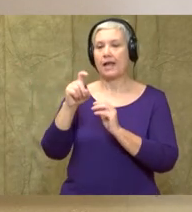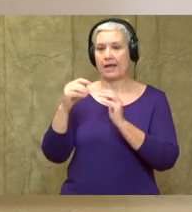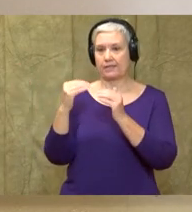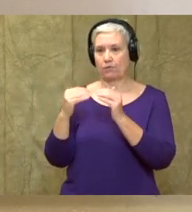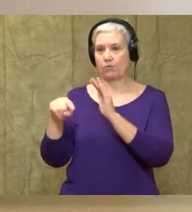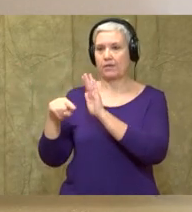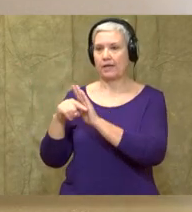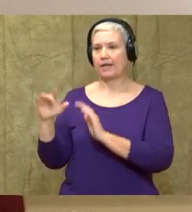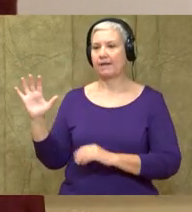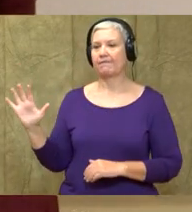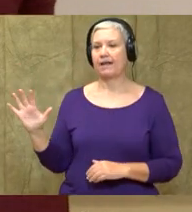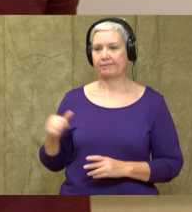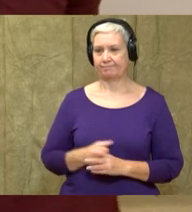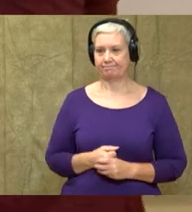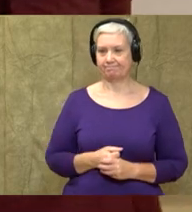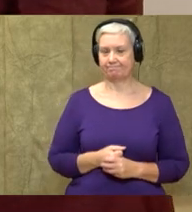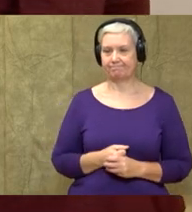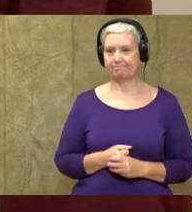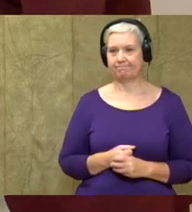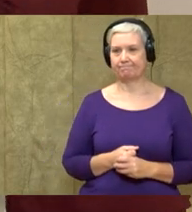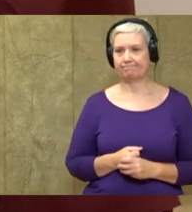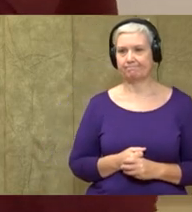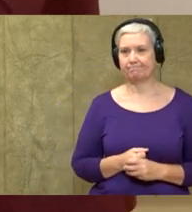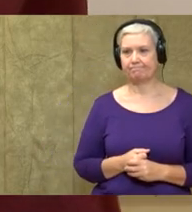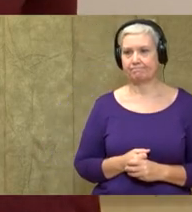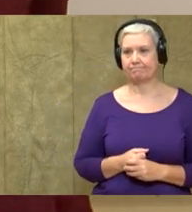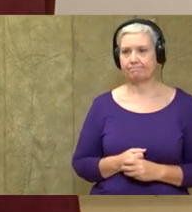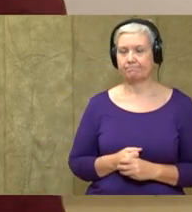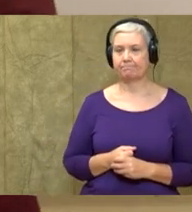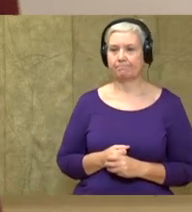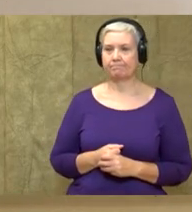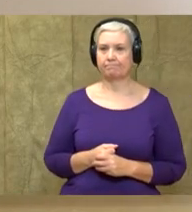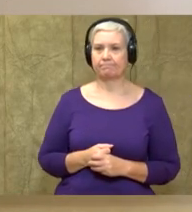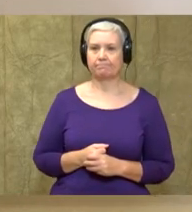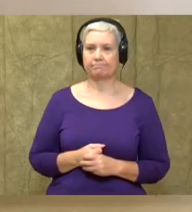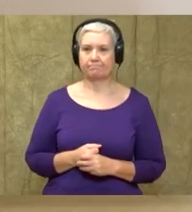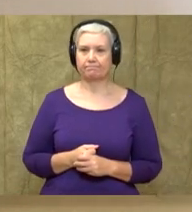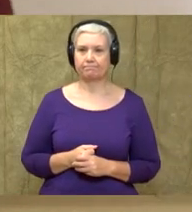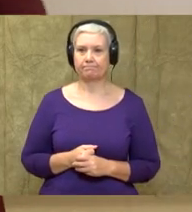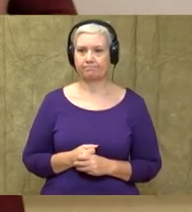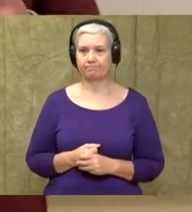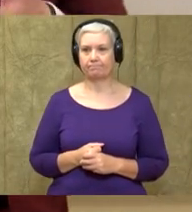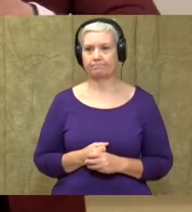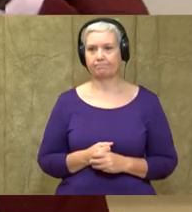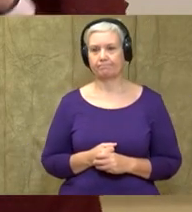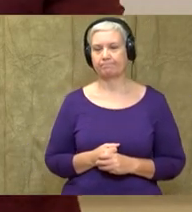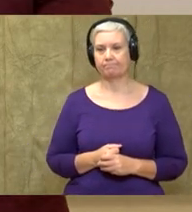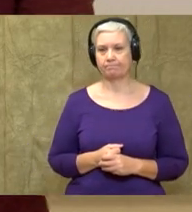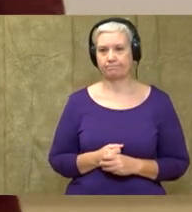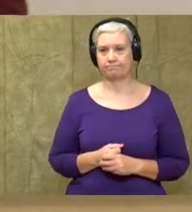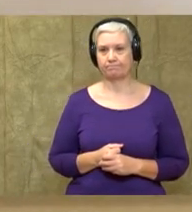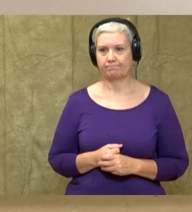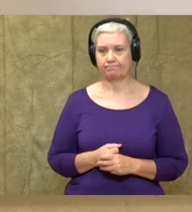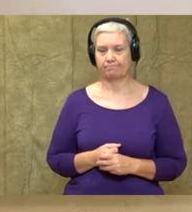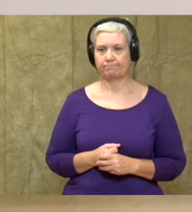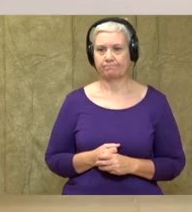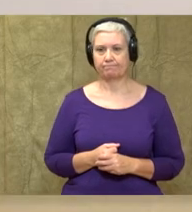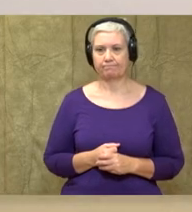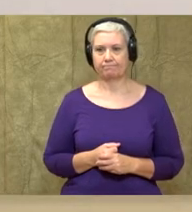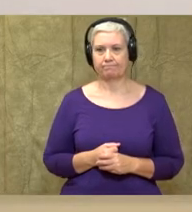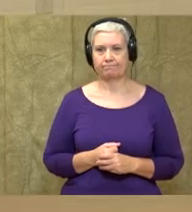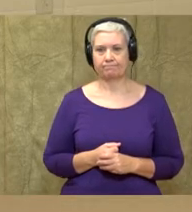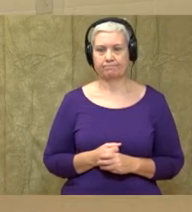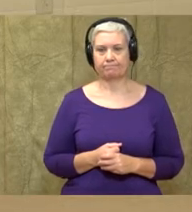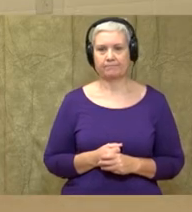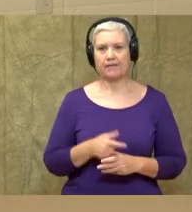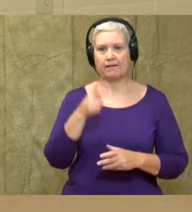to negative 5. So let's talk about the structure really quick. If I'm looking